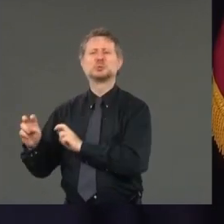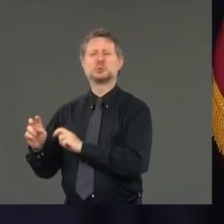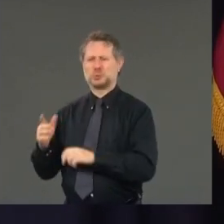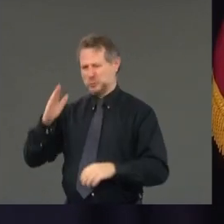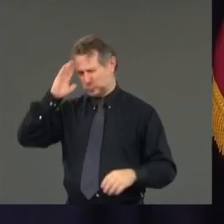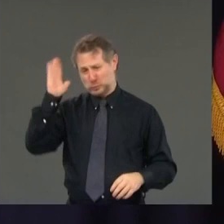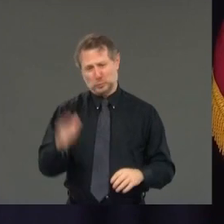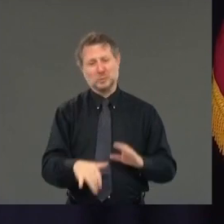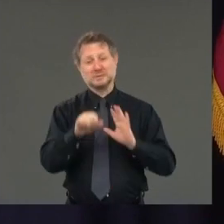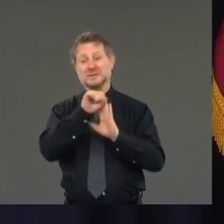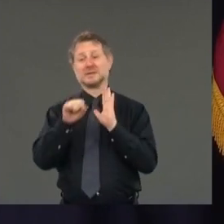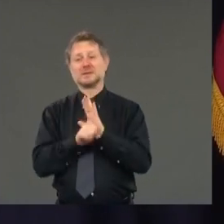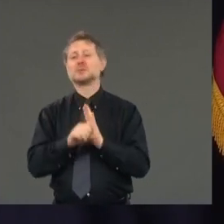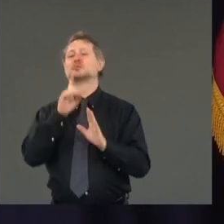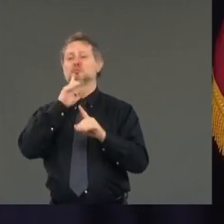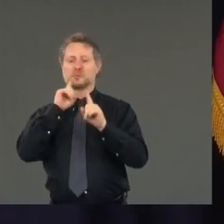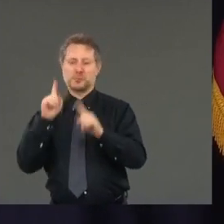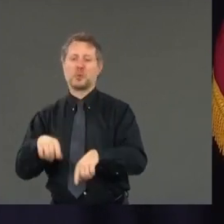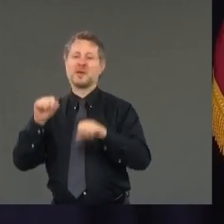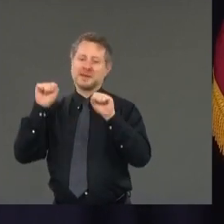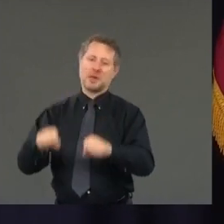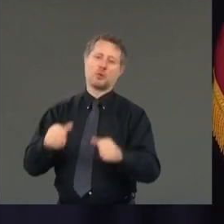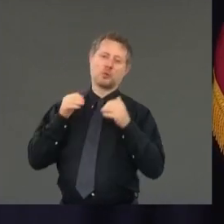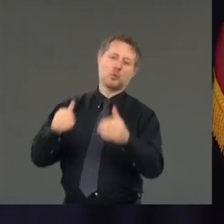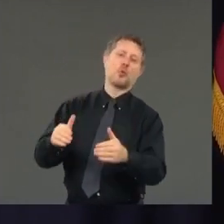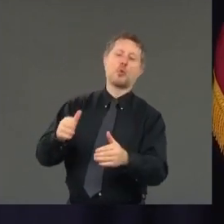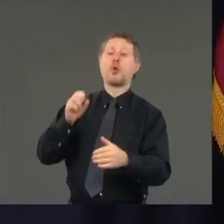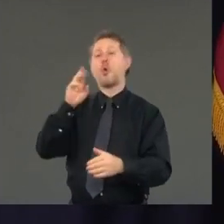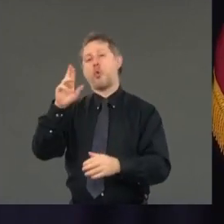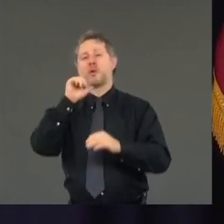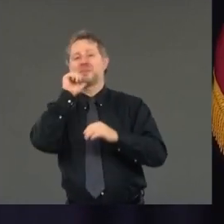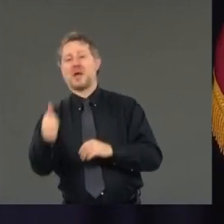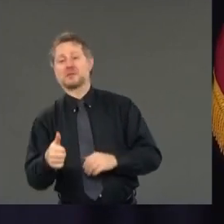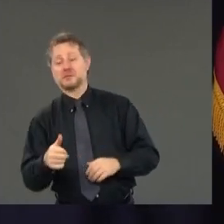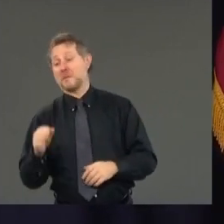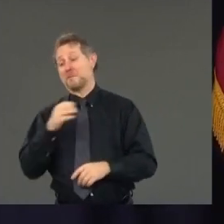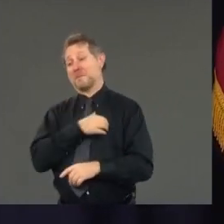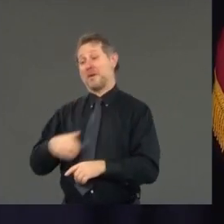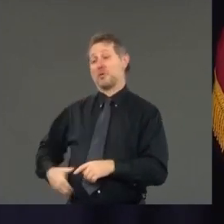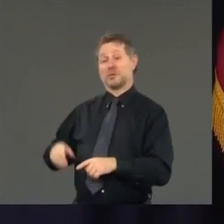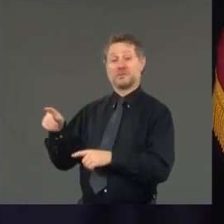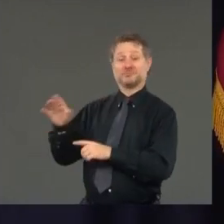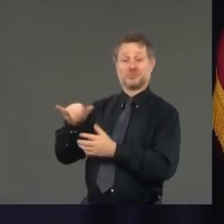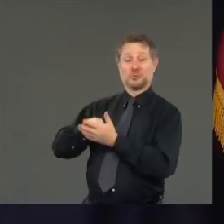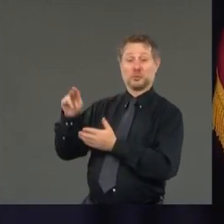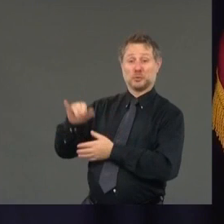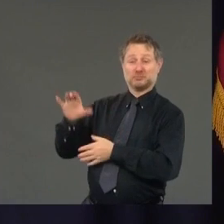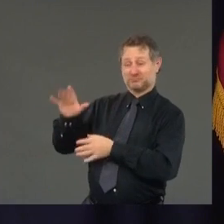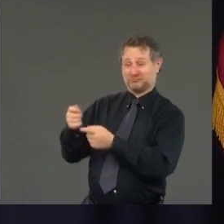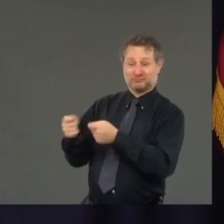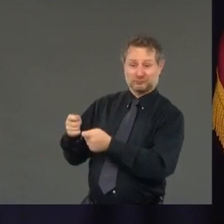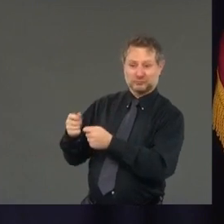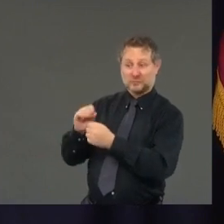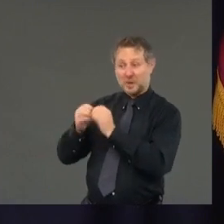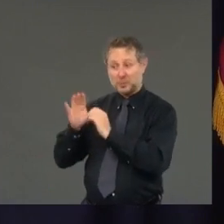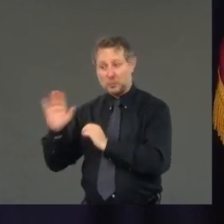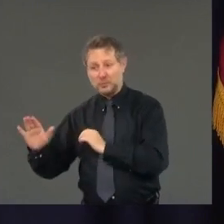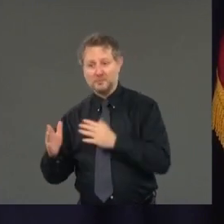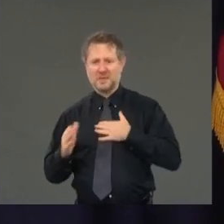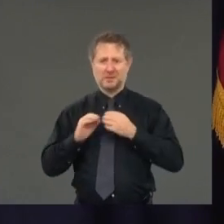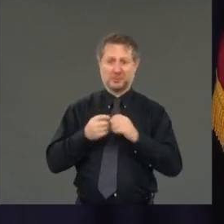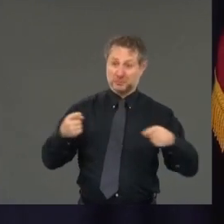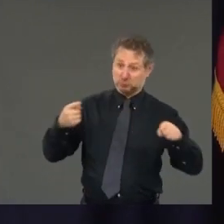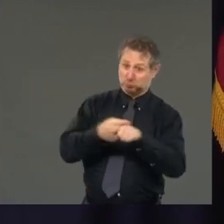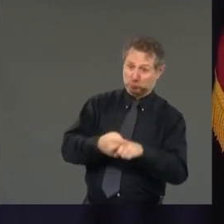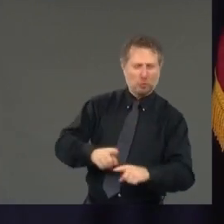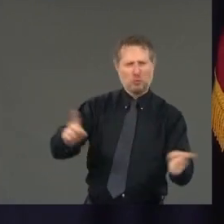give the green light. And they, at the same time, because it's the mayor's job to manage the city, is looking at his own numbers. But they don't contradict one another. They fall in line with